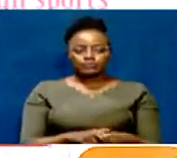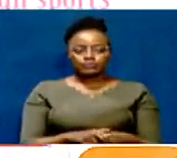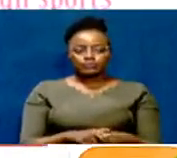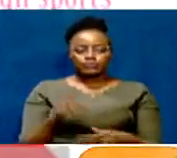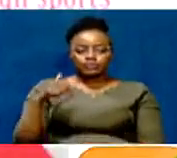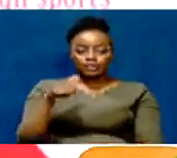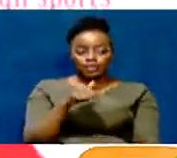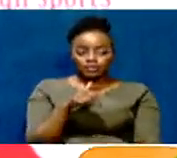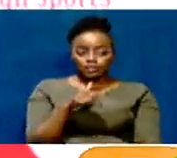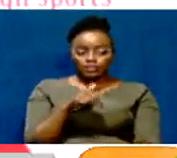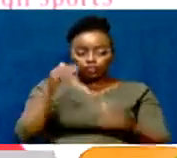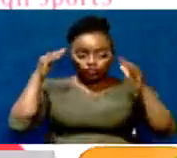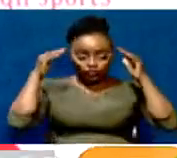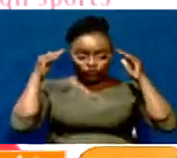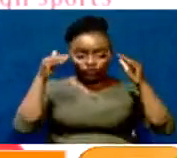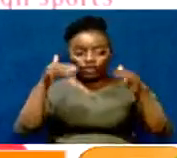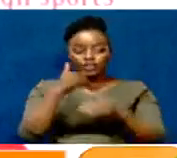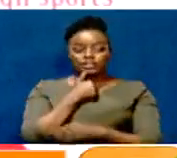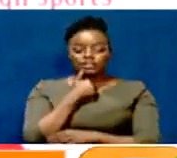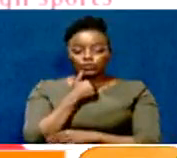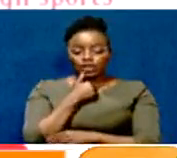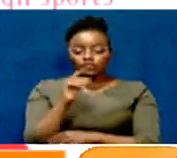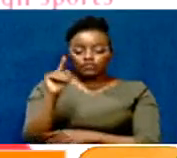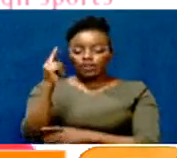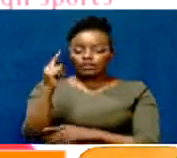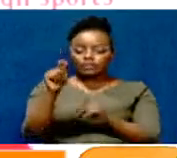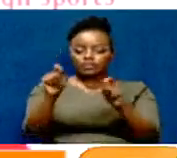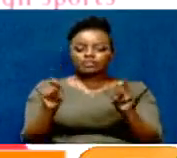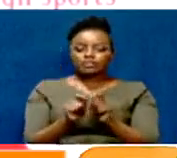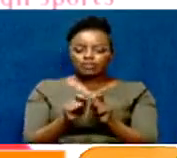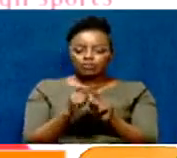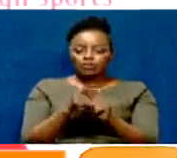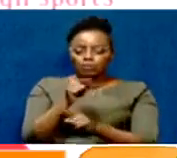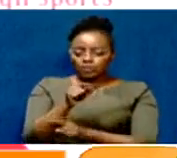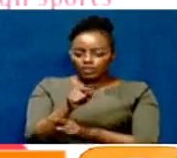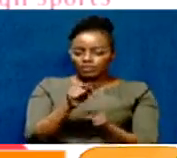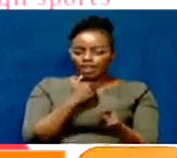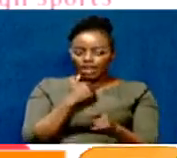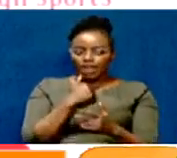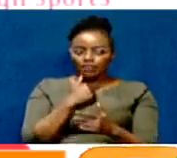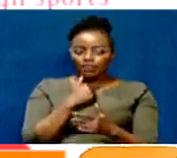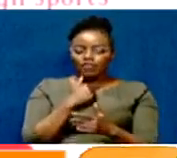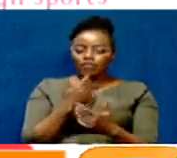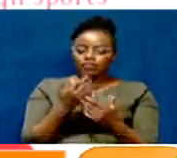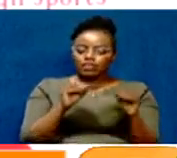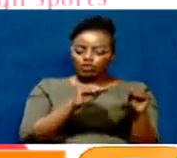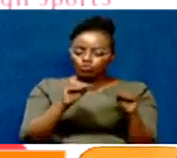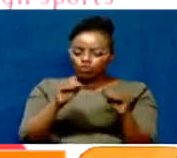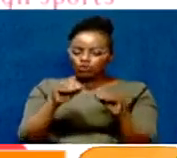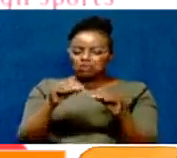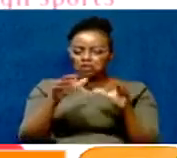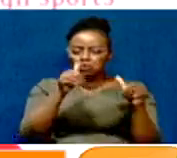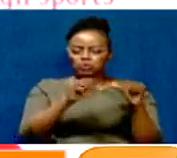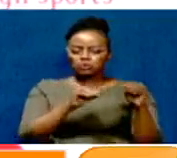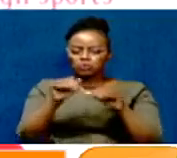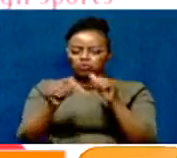We are forecasting to have the first ever team from this pastoralist community to participate in maybe